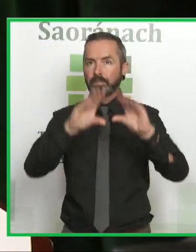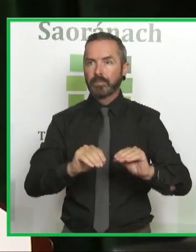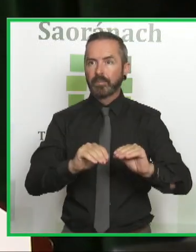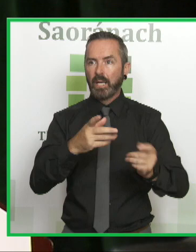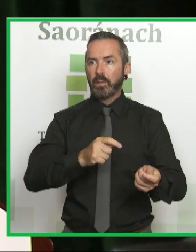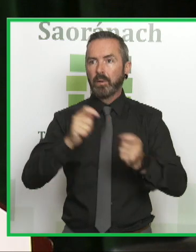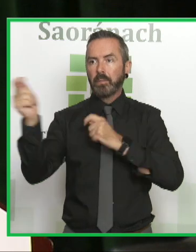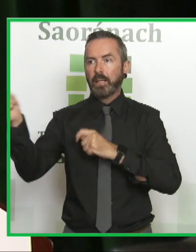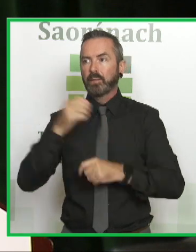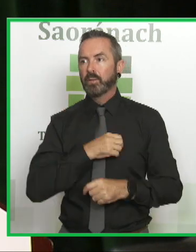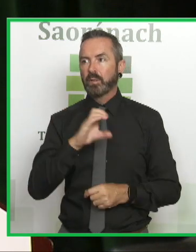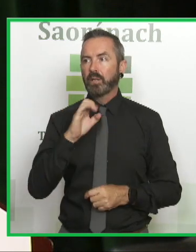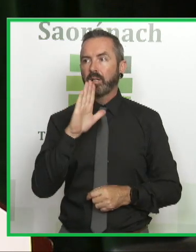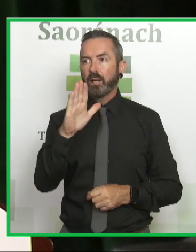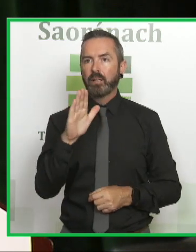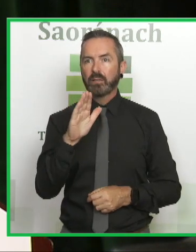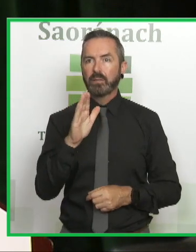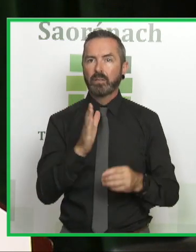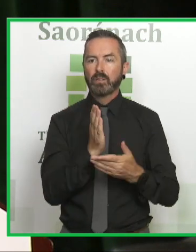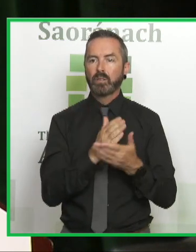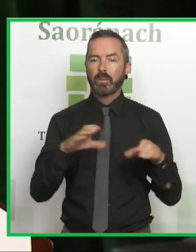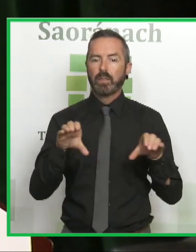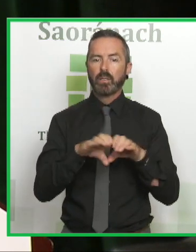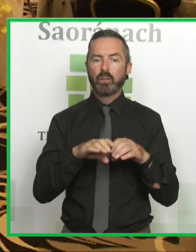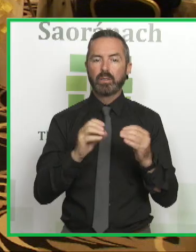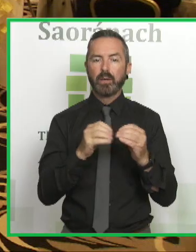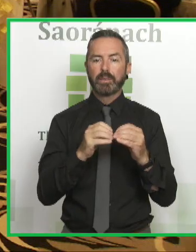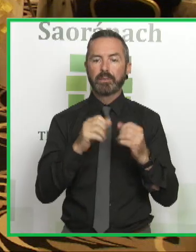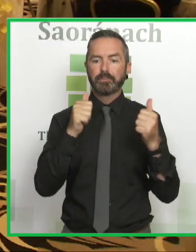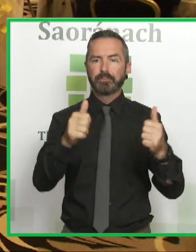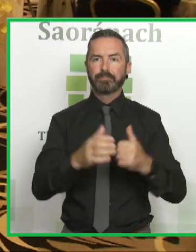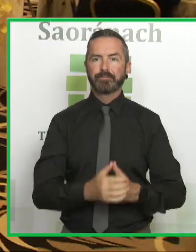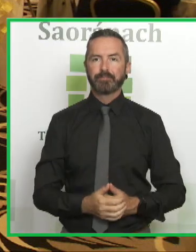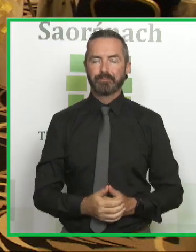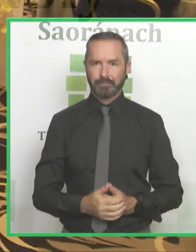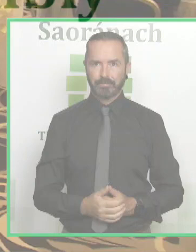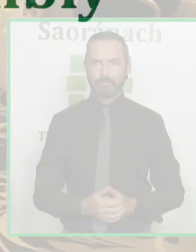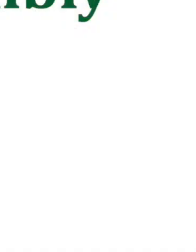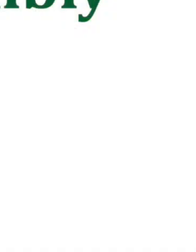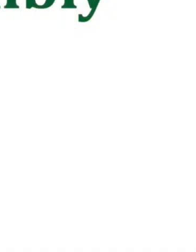pass across to Cathal to just do some closing logistics. Thanks, Paul.